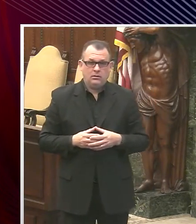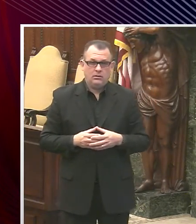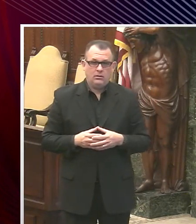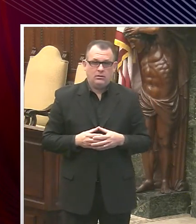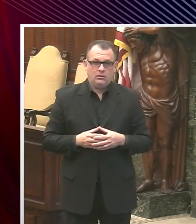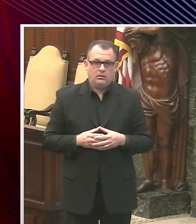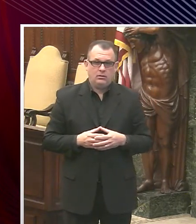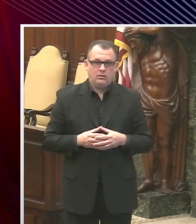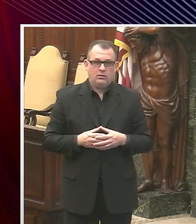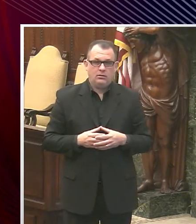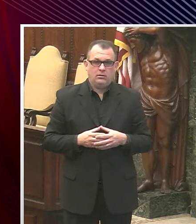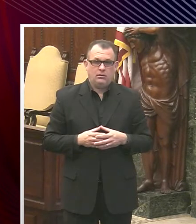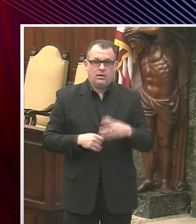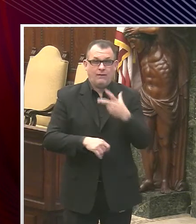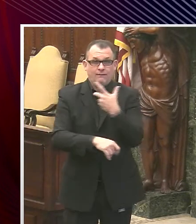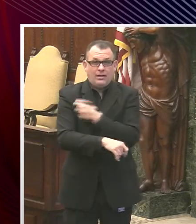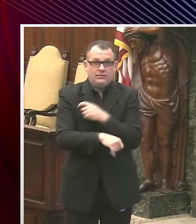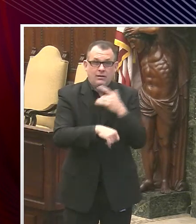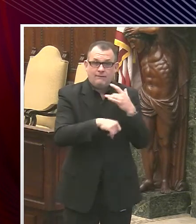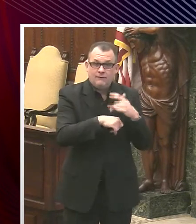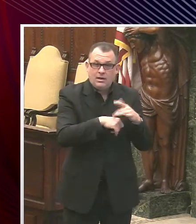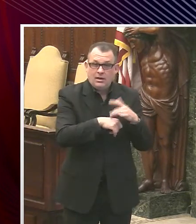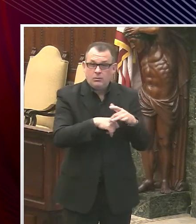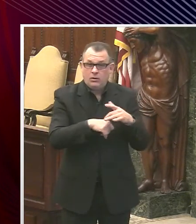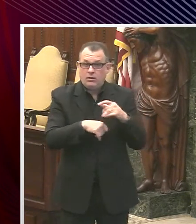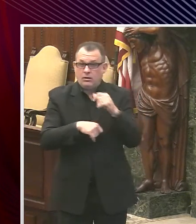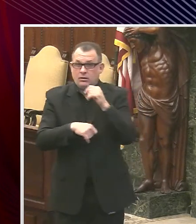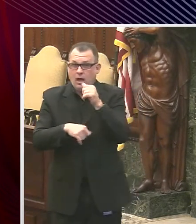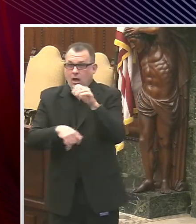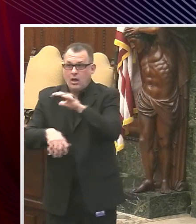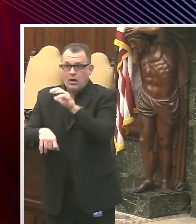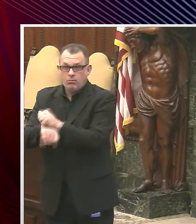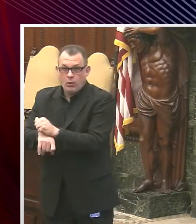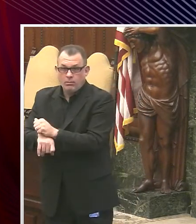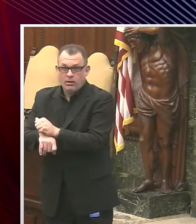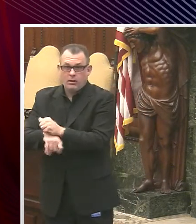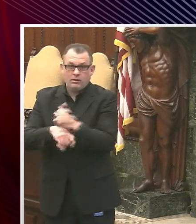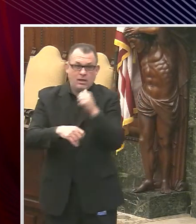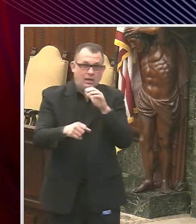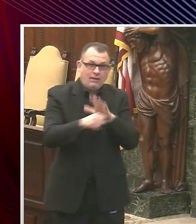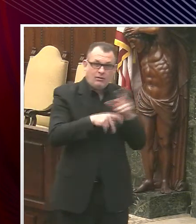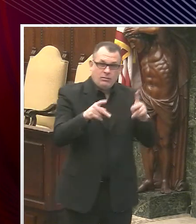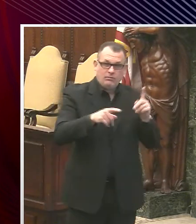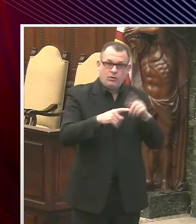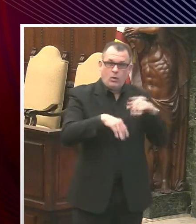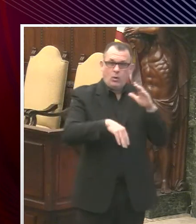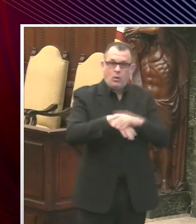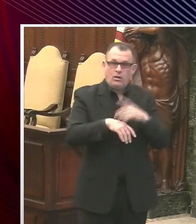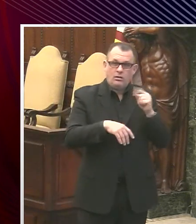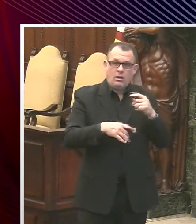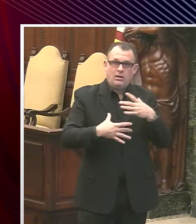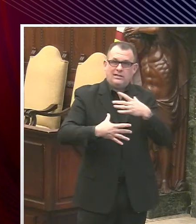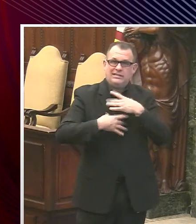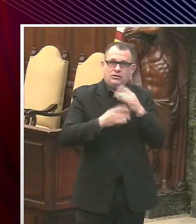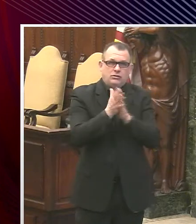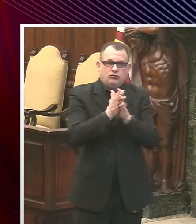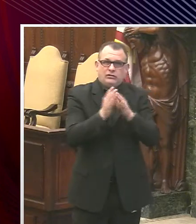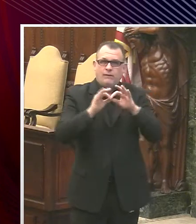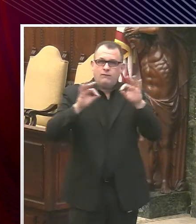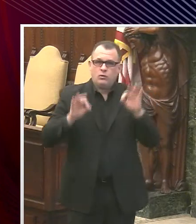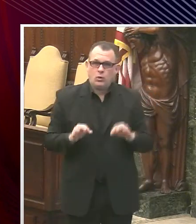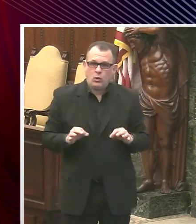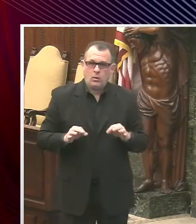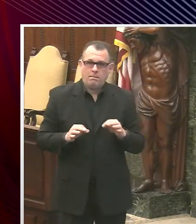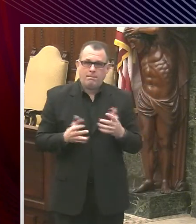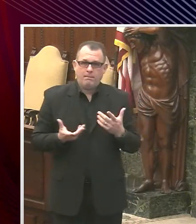a problem of not enough people actually being in the interest form for those zip codes to actually invite, or just not enough appointments being made from those